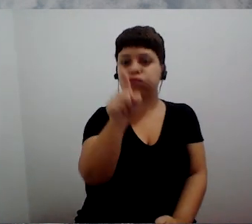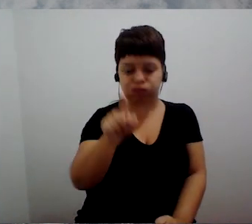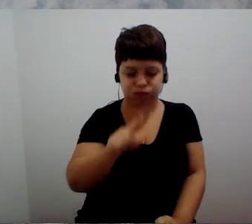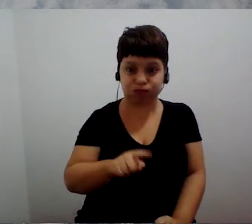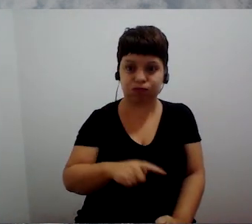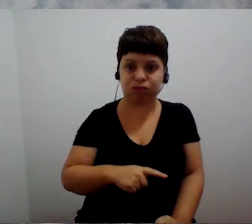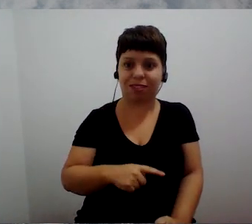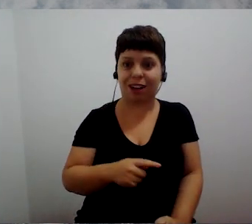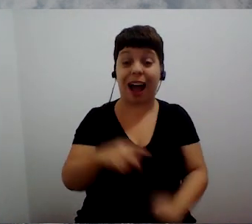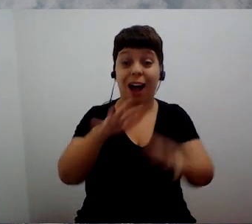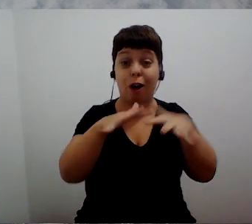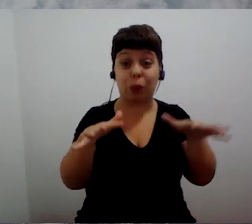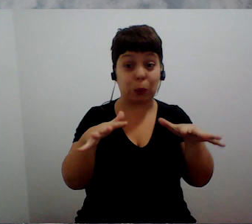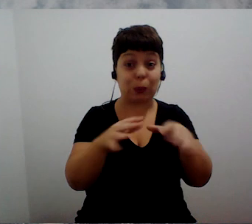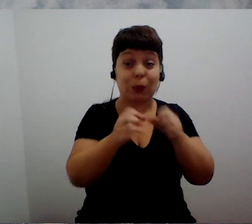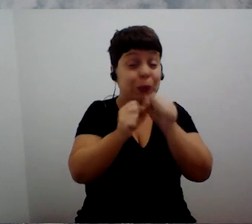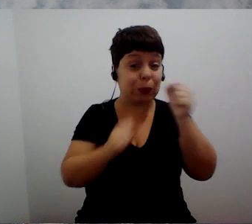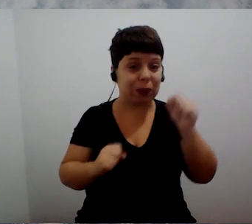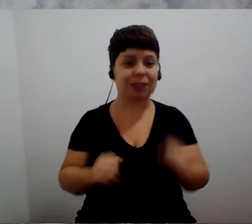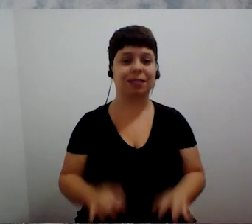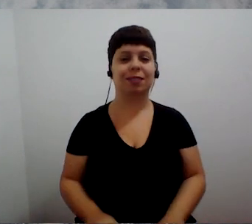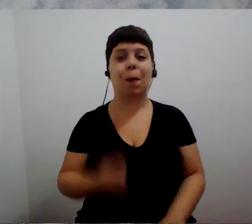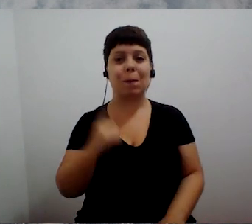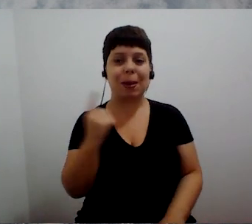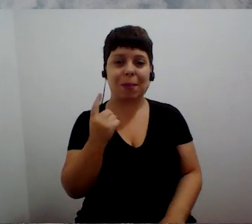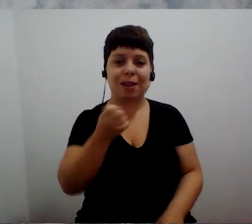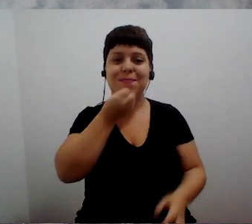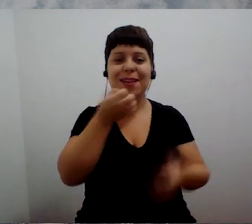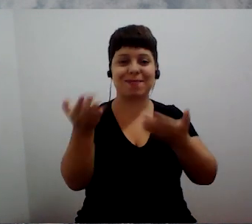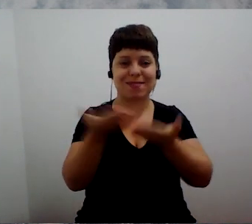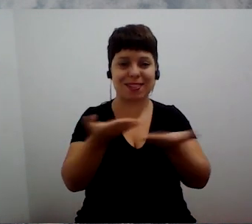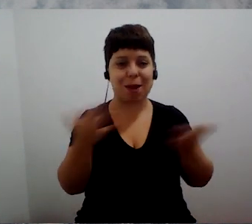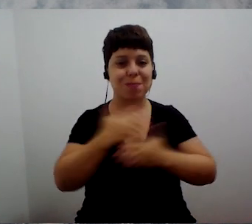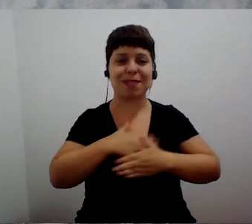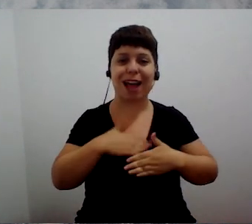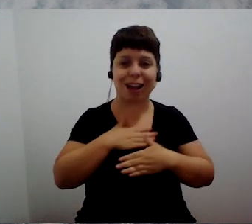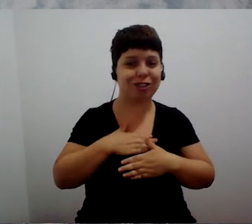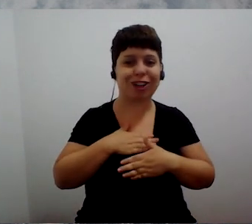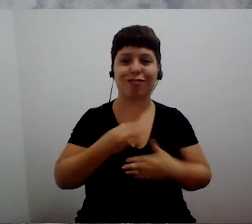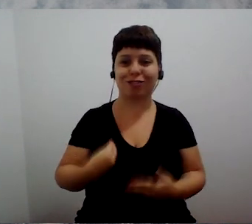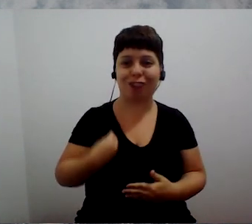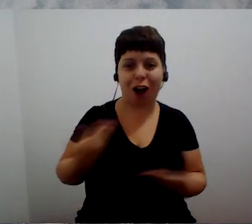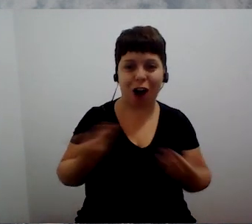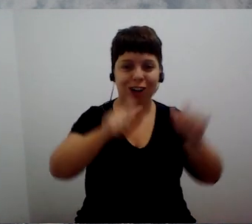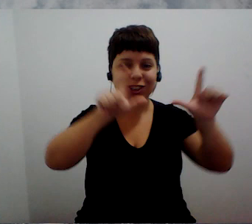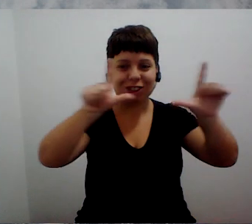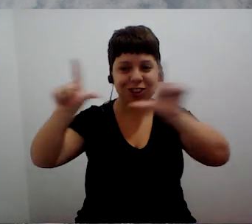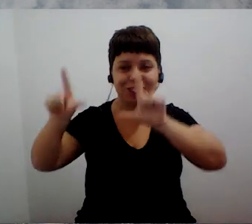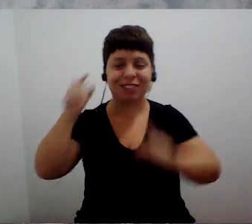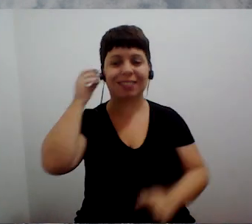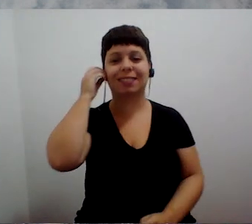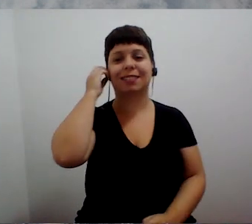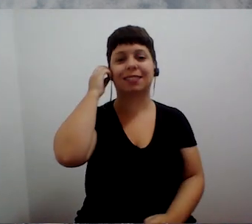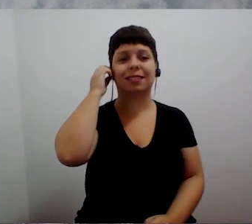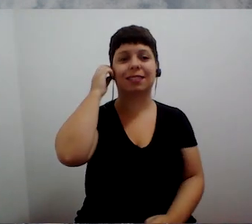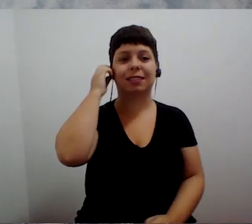So first of all, welcome again. It's a pleasure. It's an honor to have you here. And the first question I would like